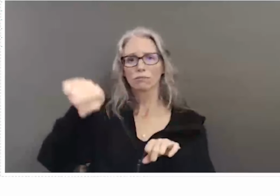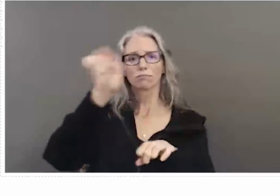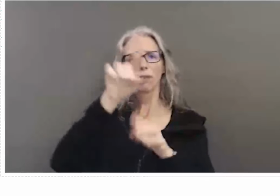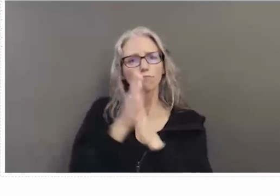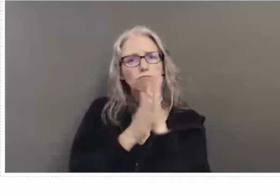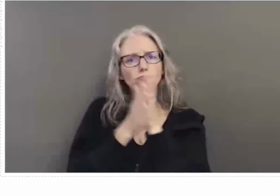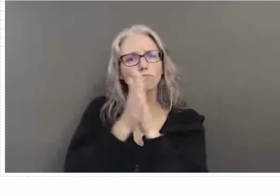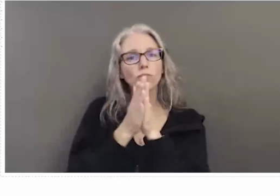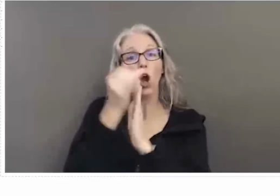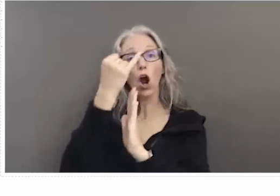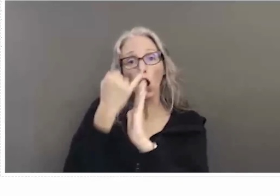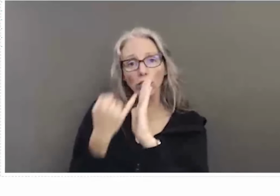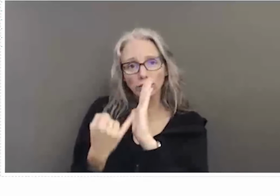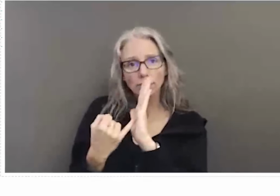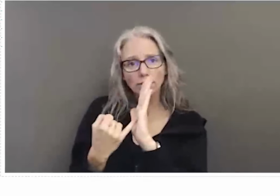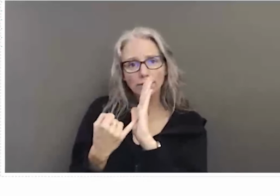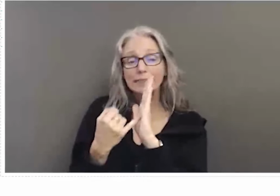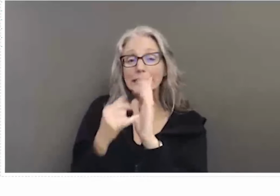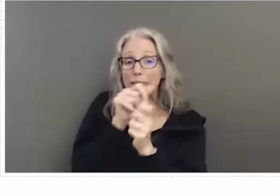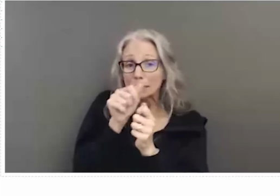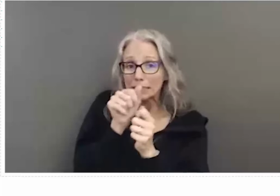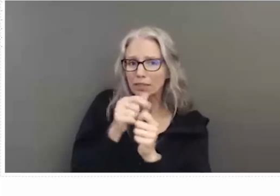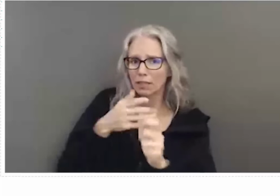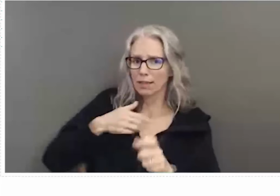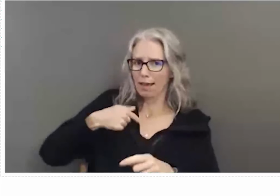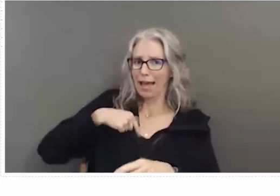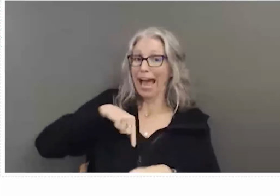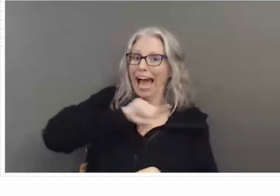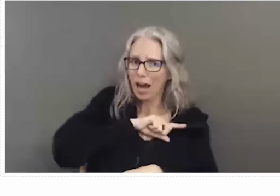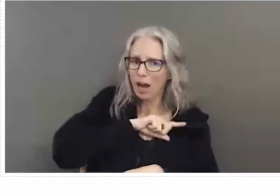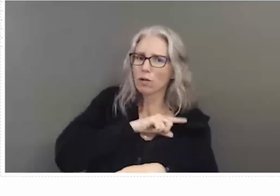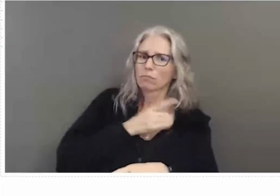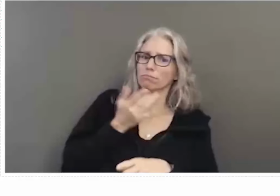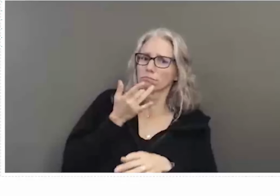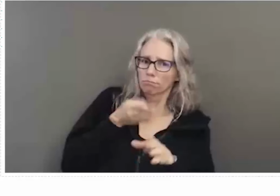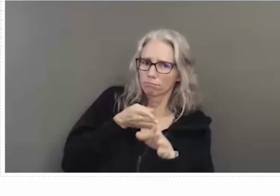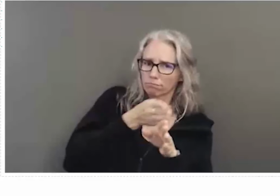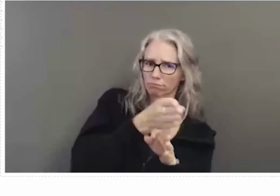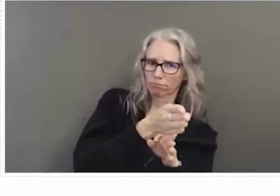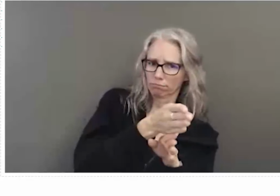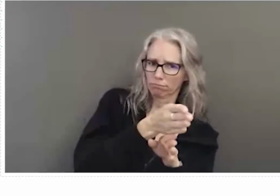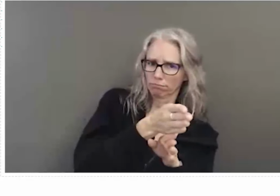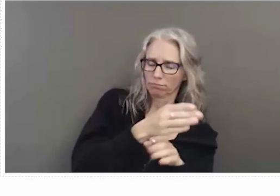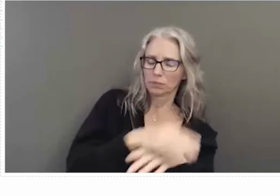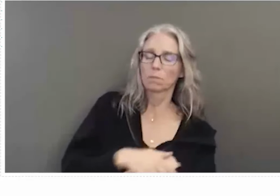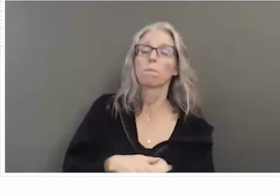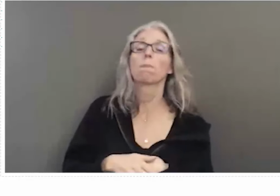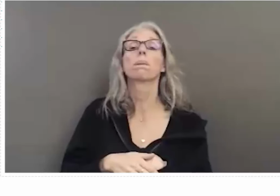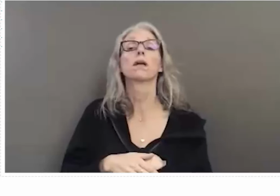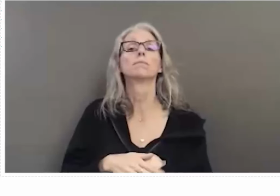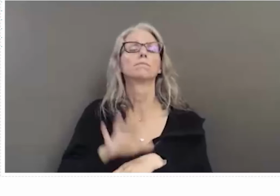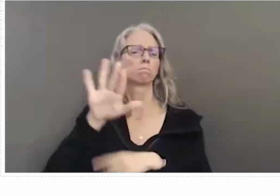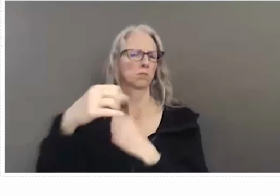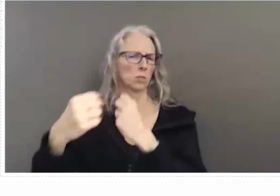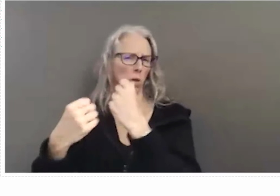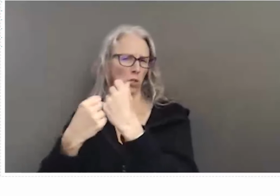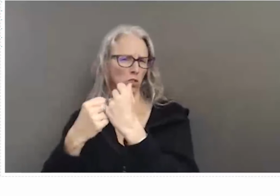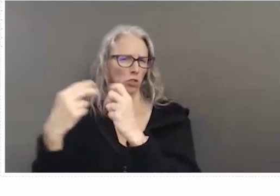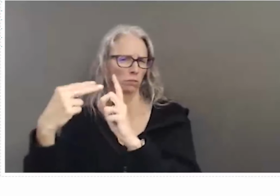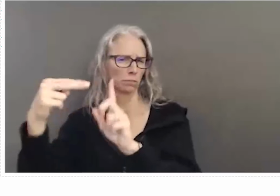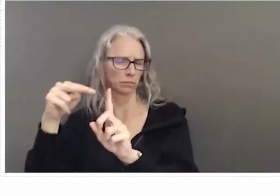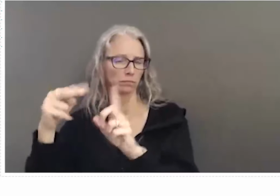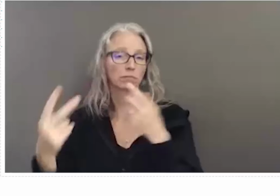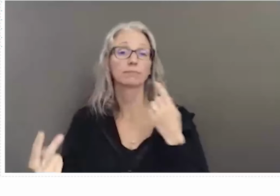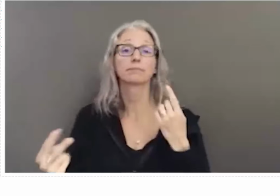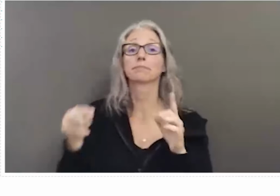that we're facilitating and making, but also on the other side, from a point of view as an artistic director